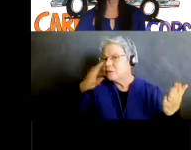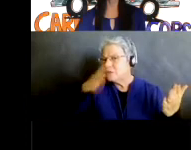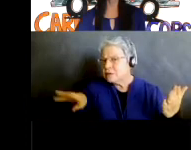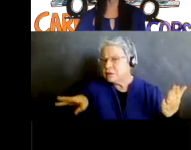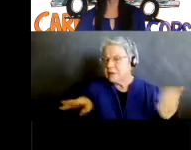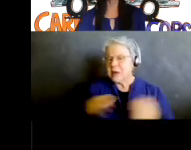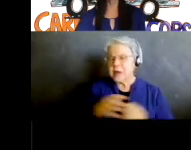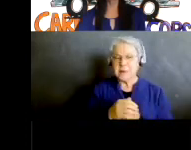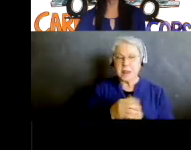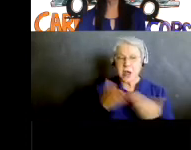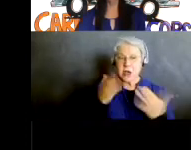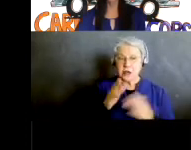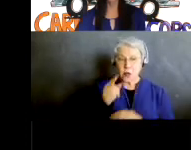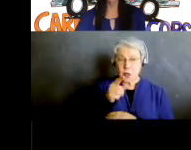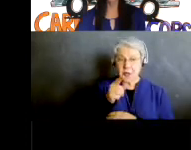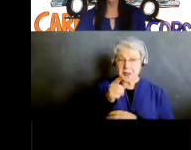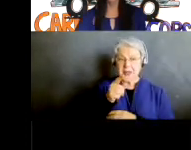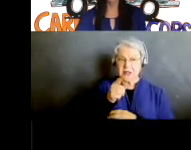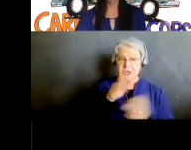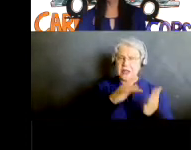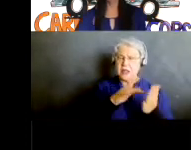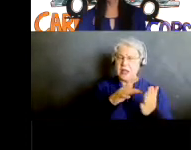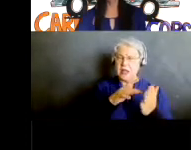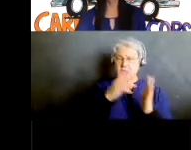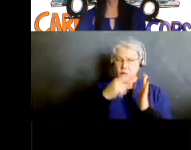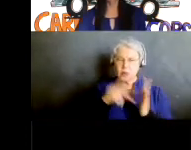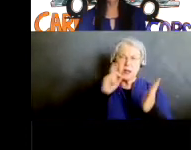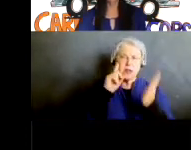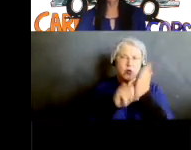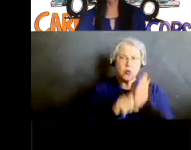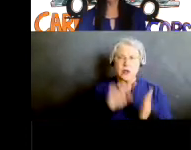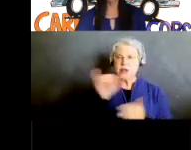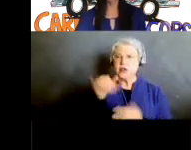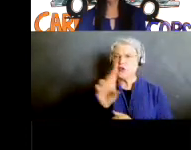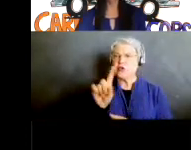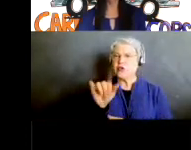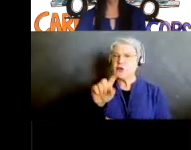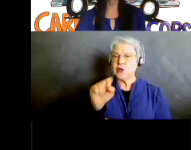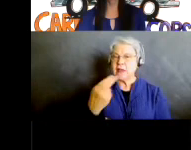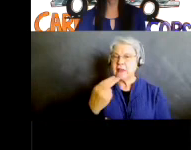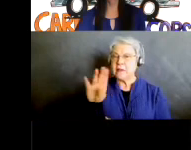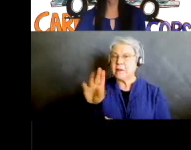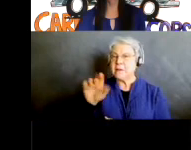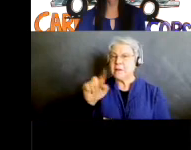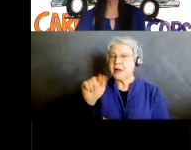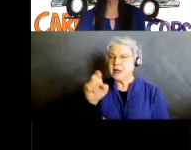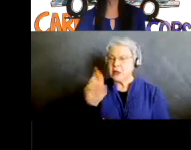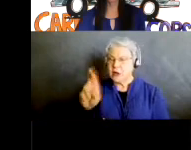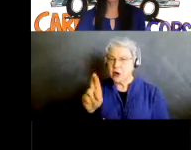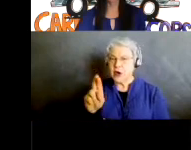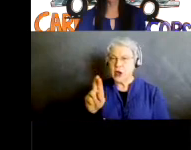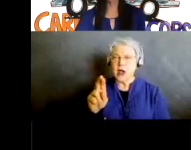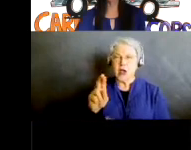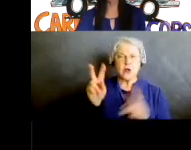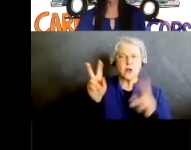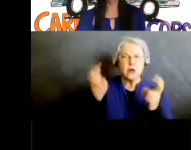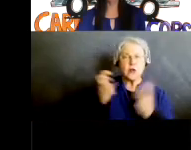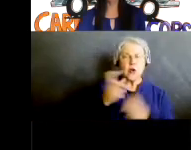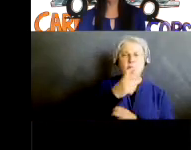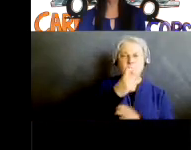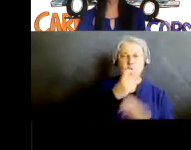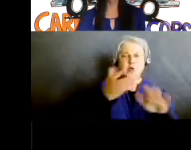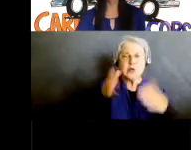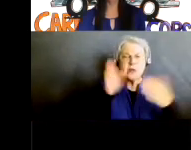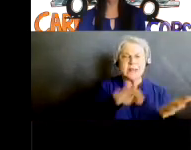terms of the way that she's drawing on Judith Butler, and speaks back to that question of whose deaths count and whose deaths